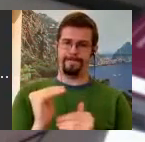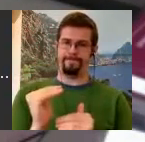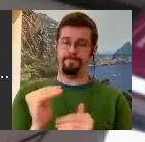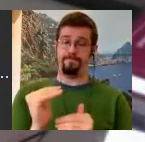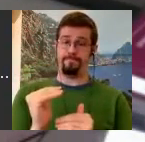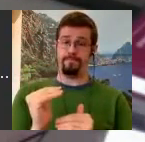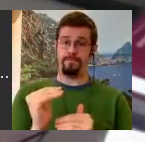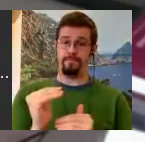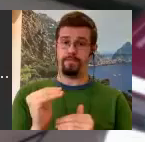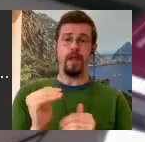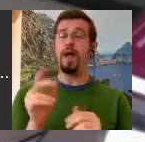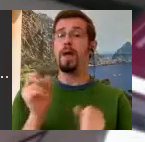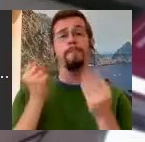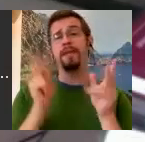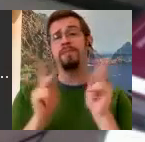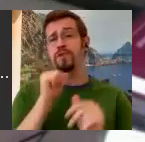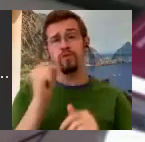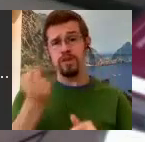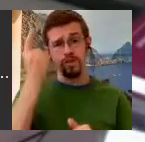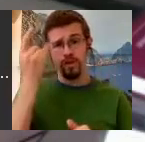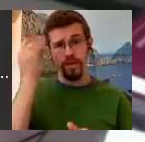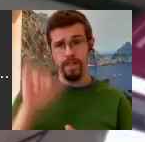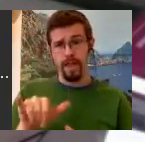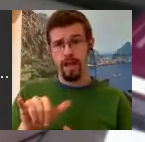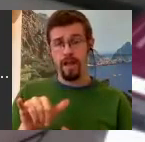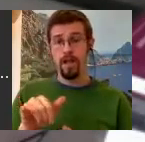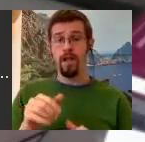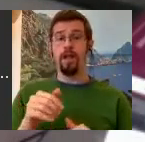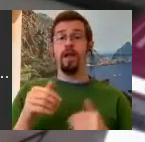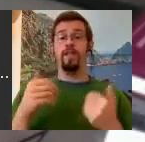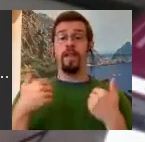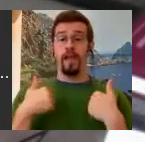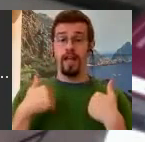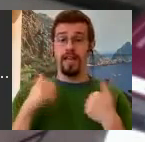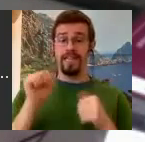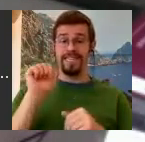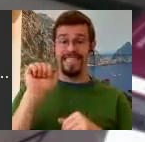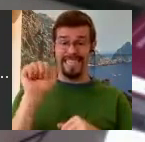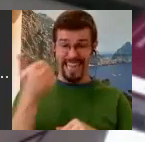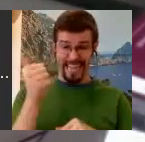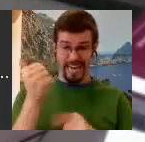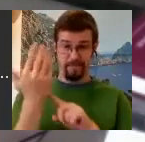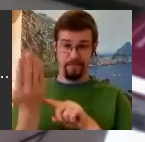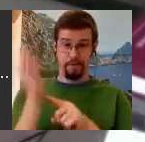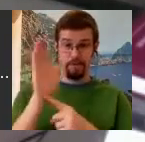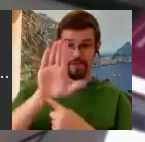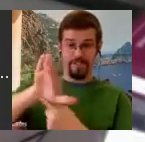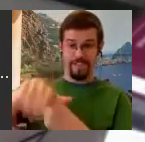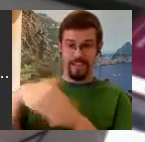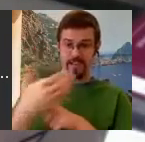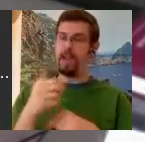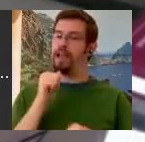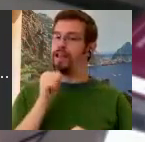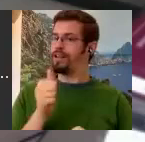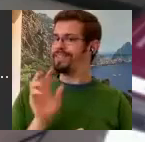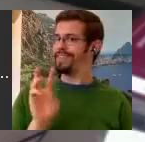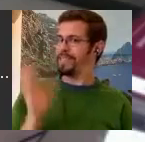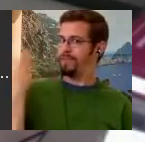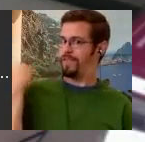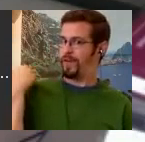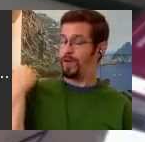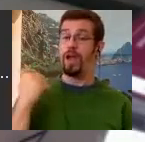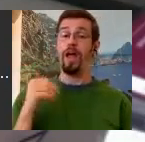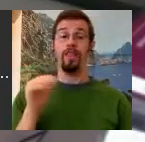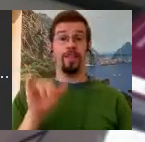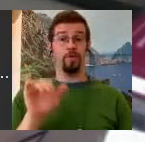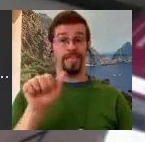that. There were actually 10 palm facings, not 6. And those 10 palm facings really made a difference